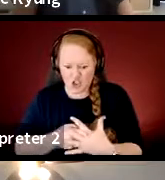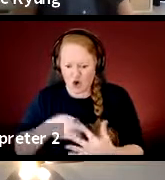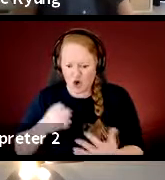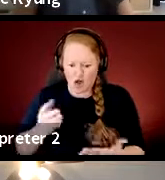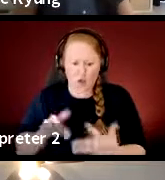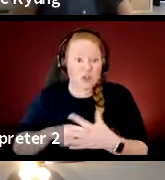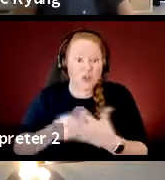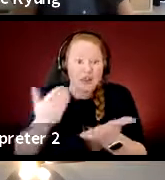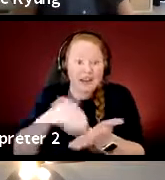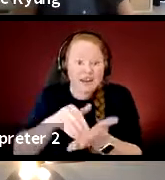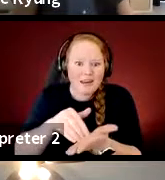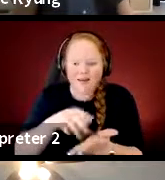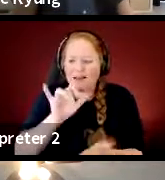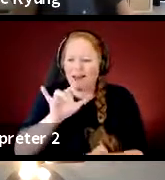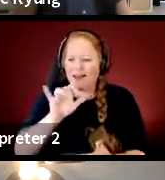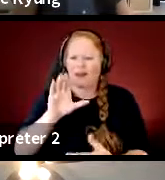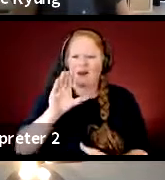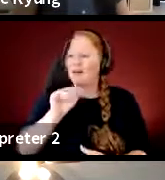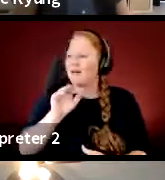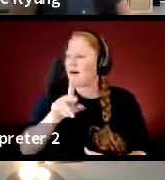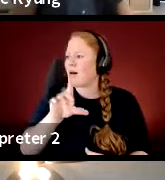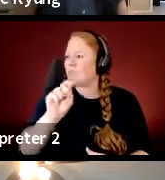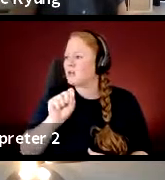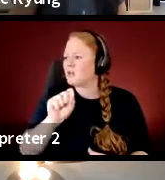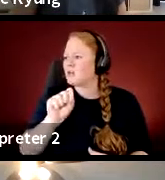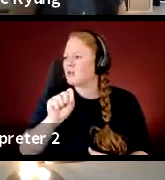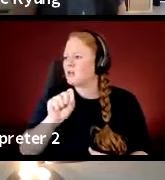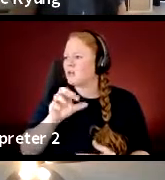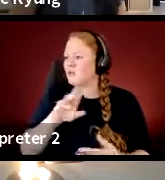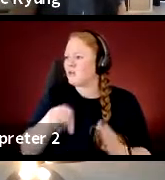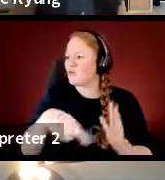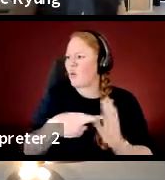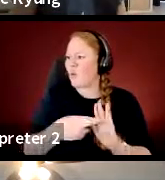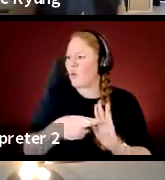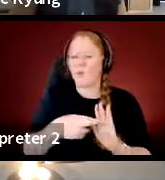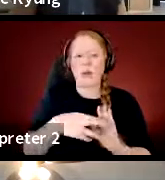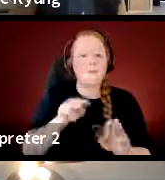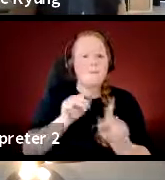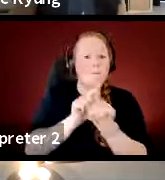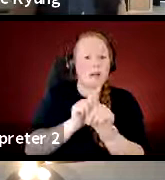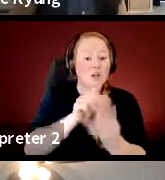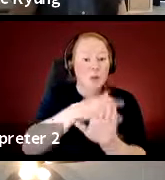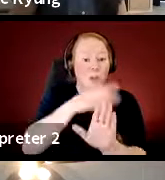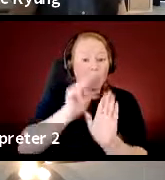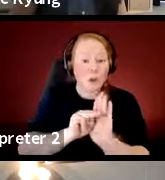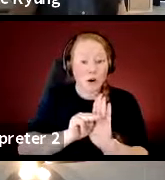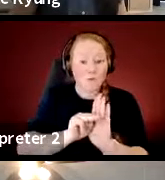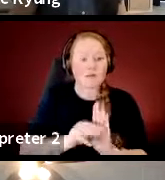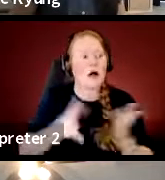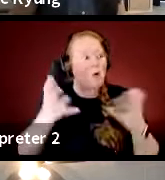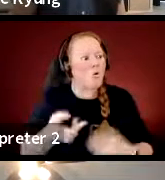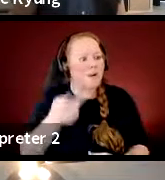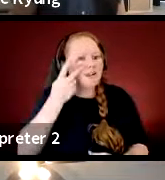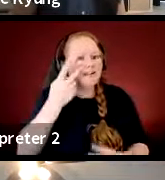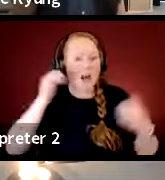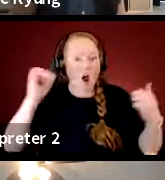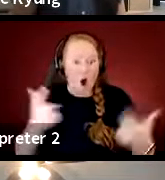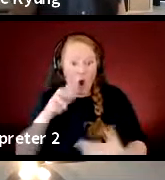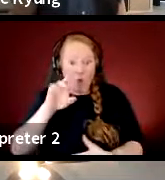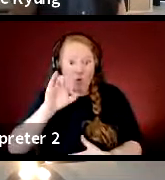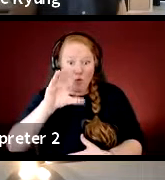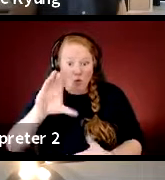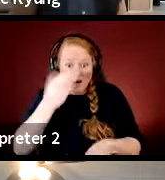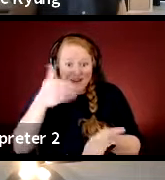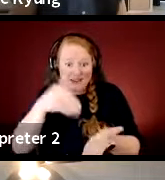the Campus Road reentry and mentoring programs. I would like to see all of the rec centers open up with